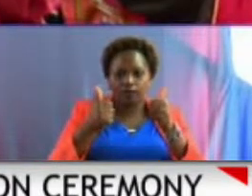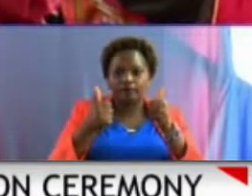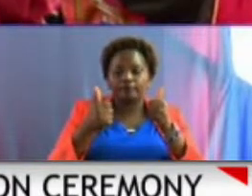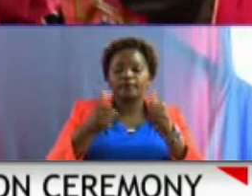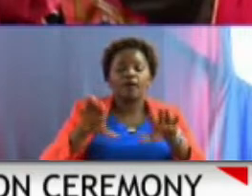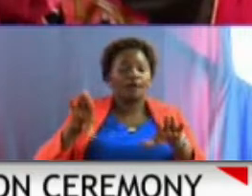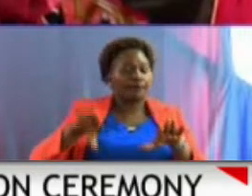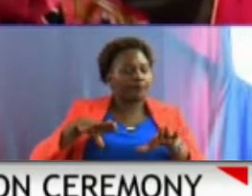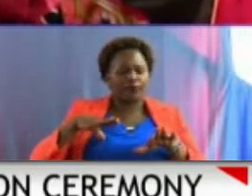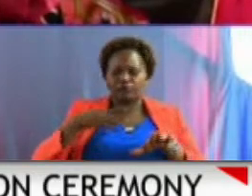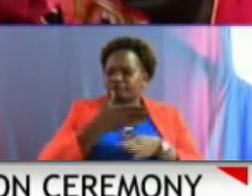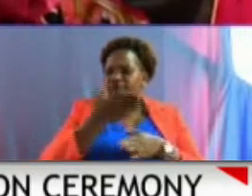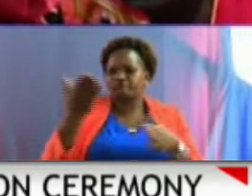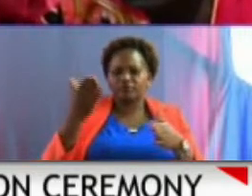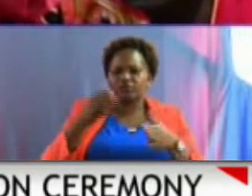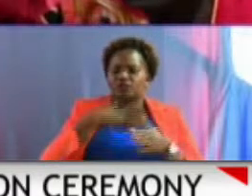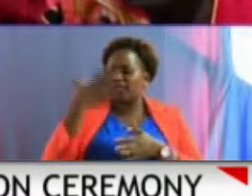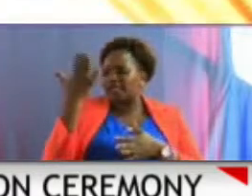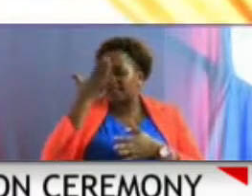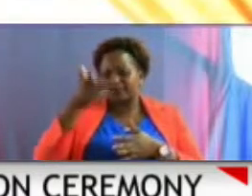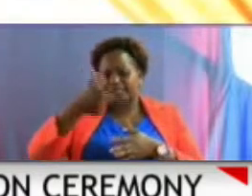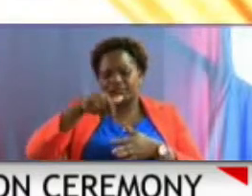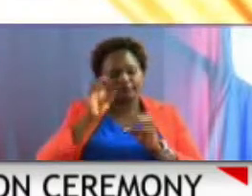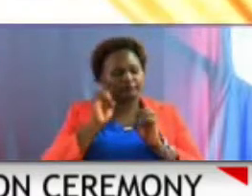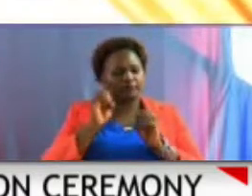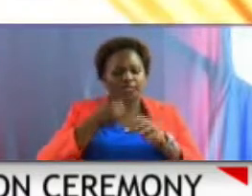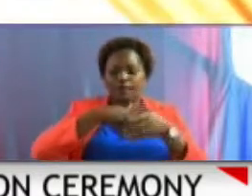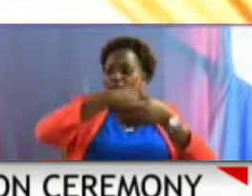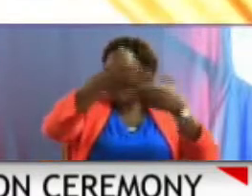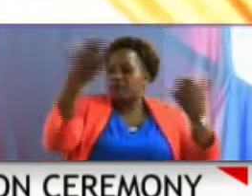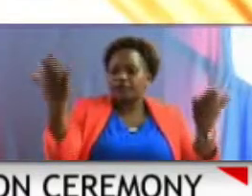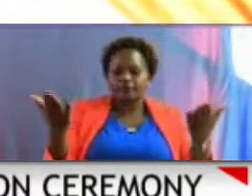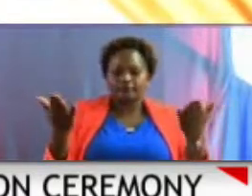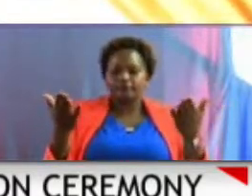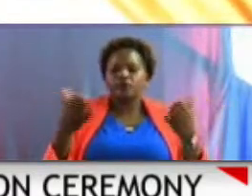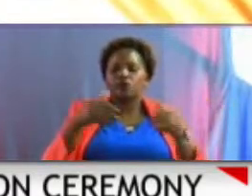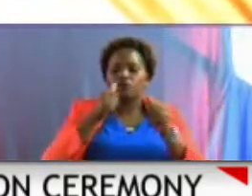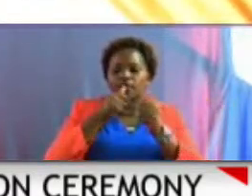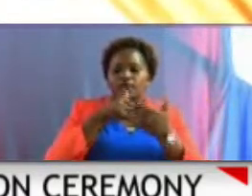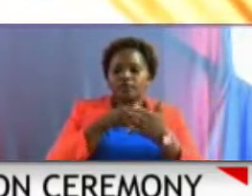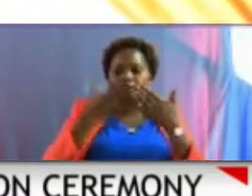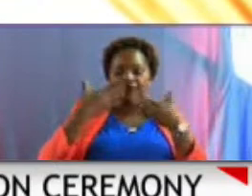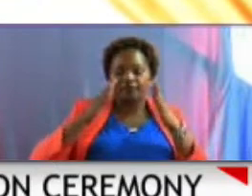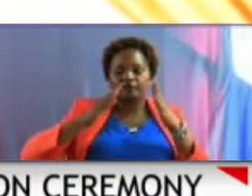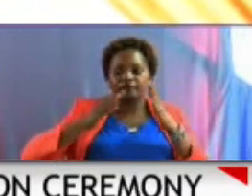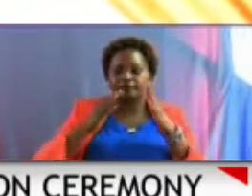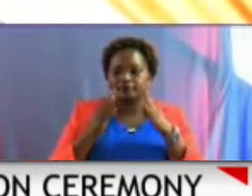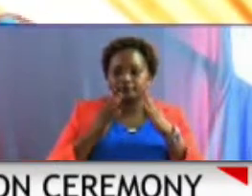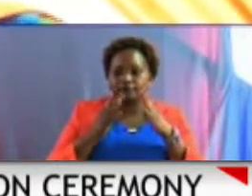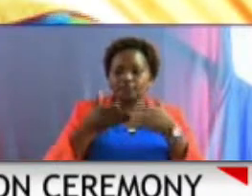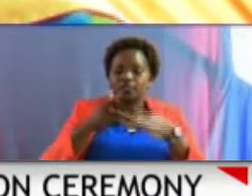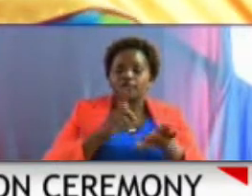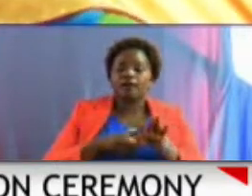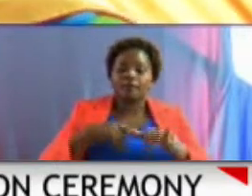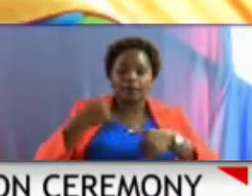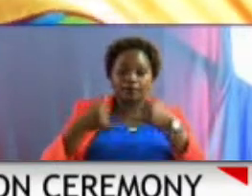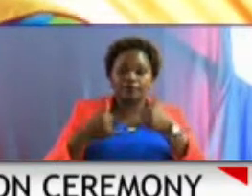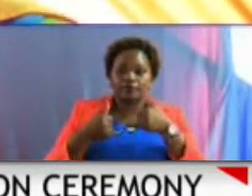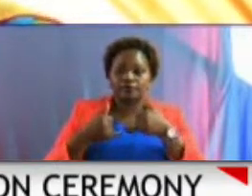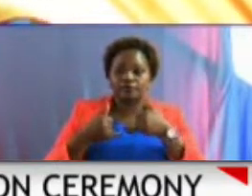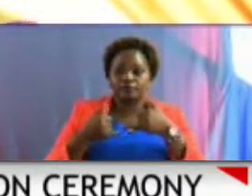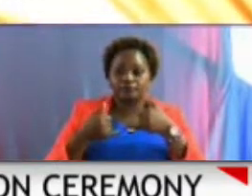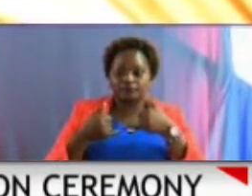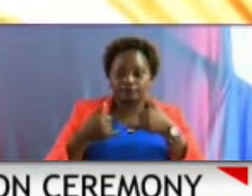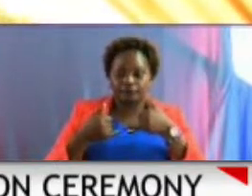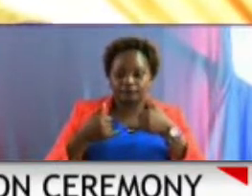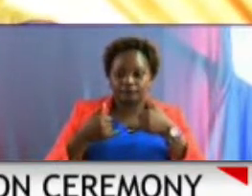you. Please don't shame us when you go out there. With that said, it is now my pleasure, Mr. Chancellor,